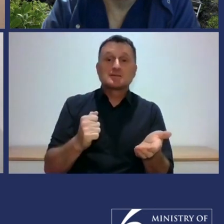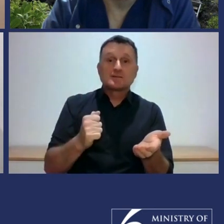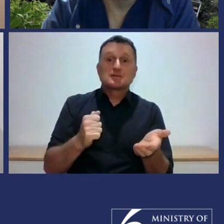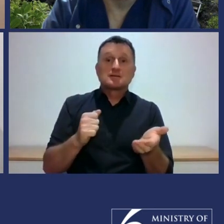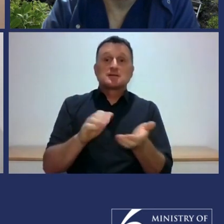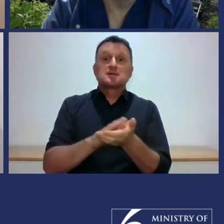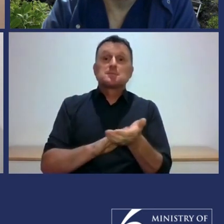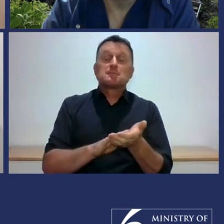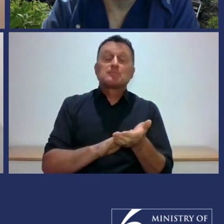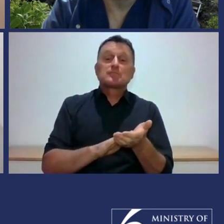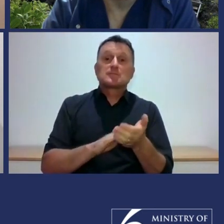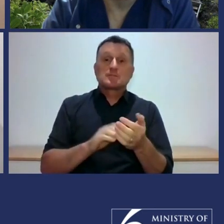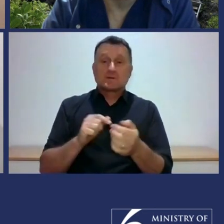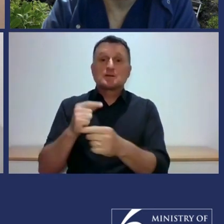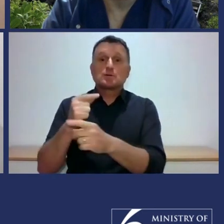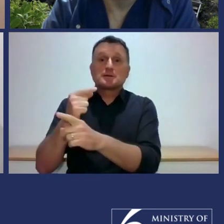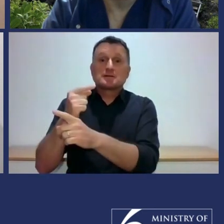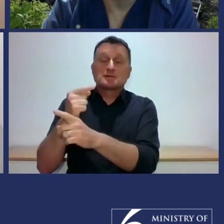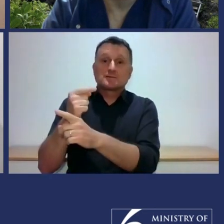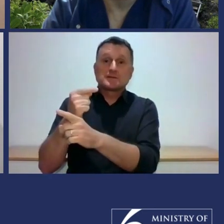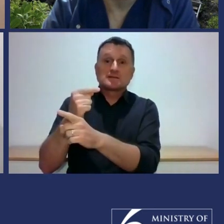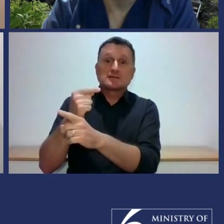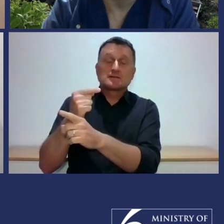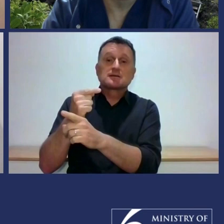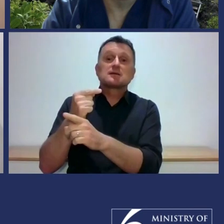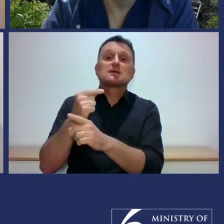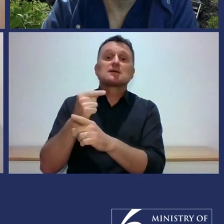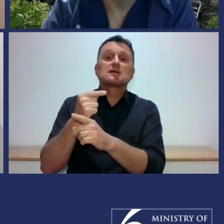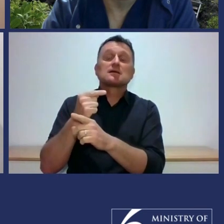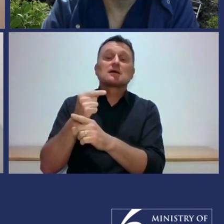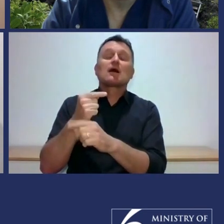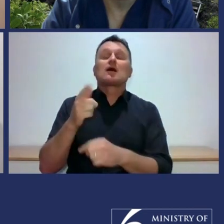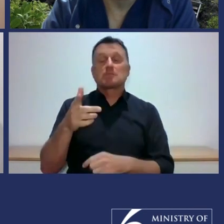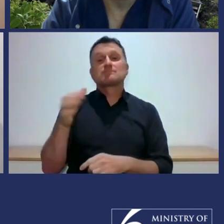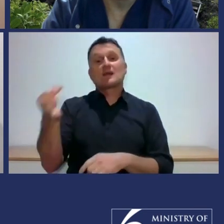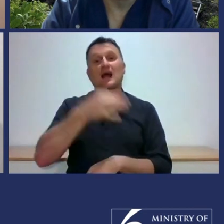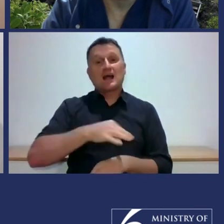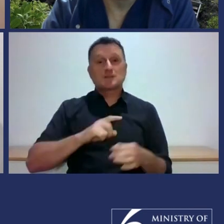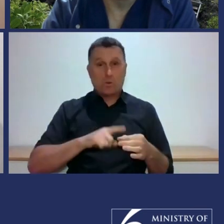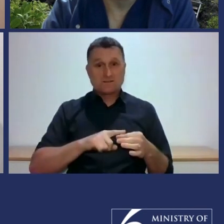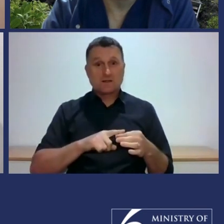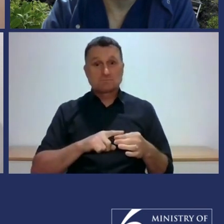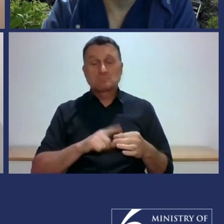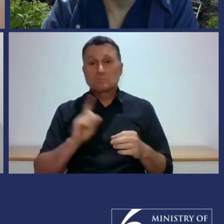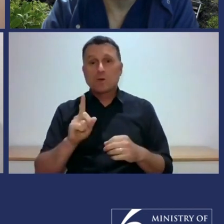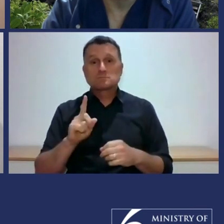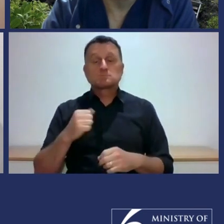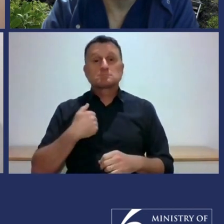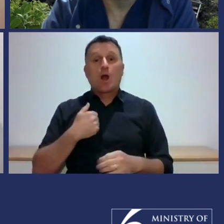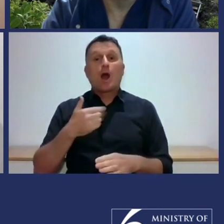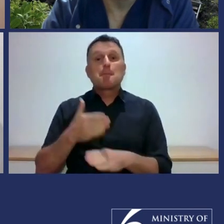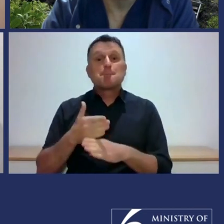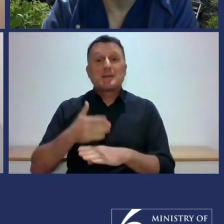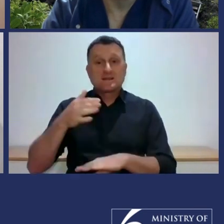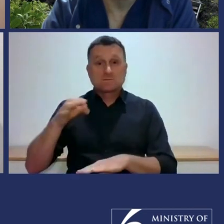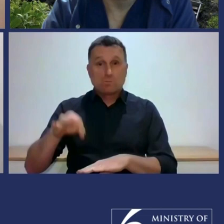with Michelle. Can I ask you this one? My midwife told me not to have the vaccine as it could have long-term effects on my